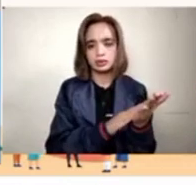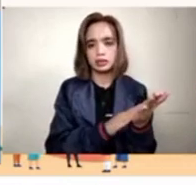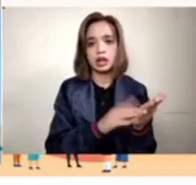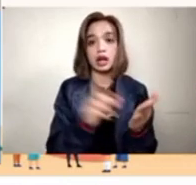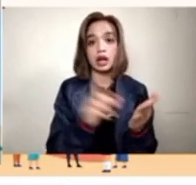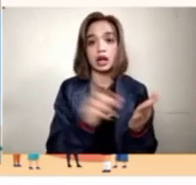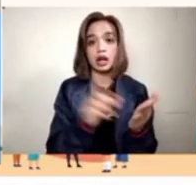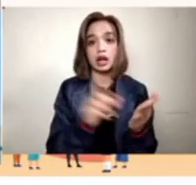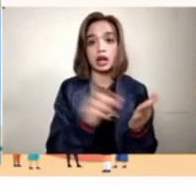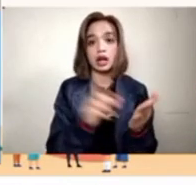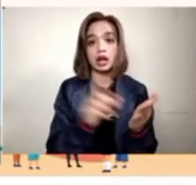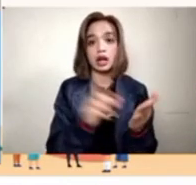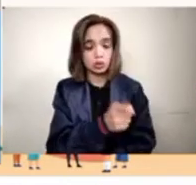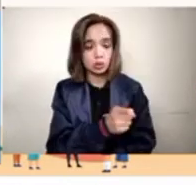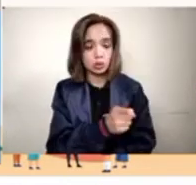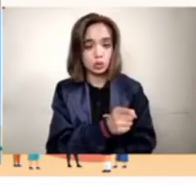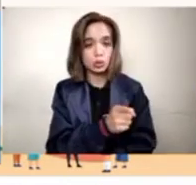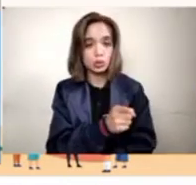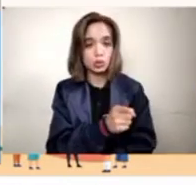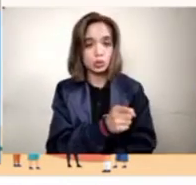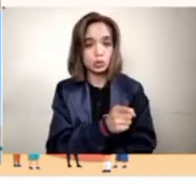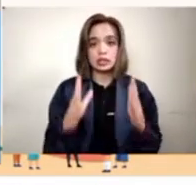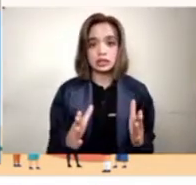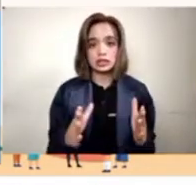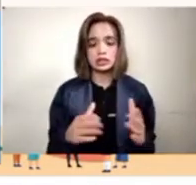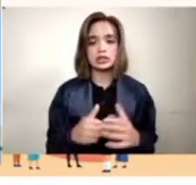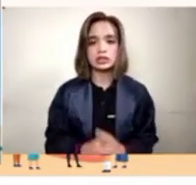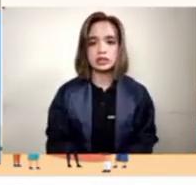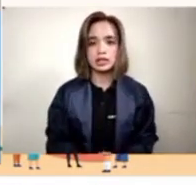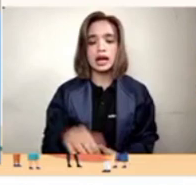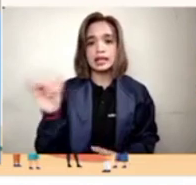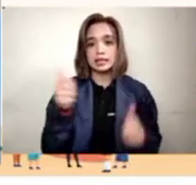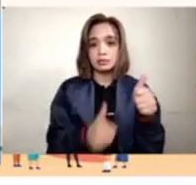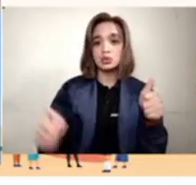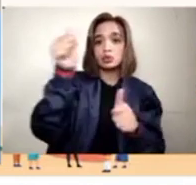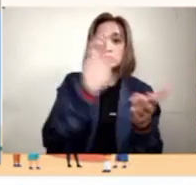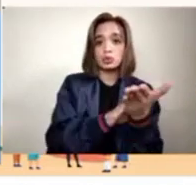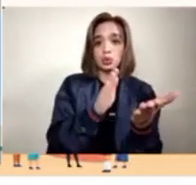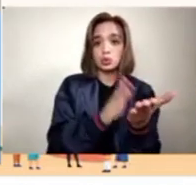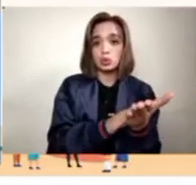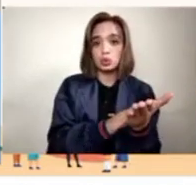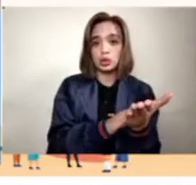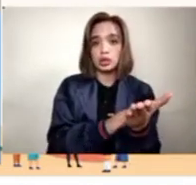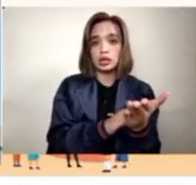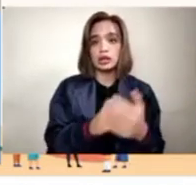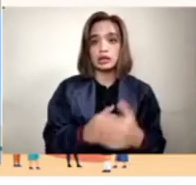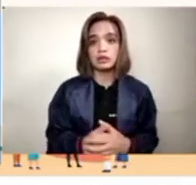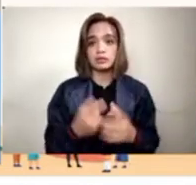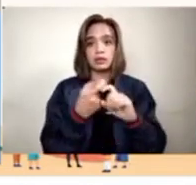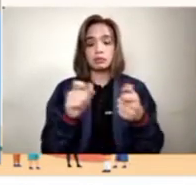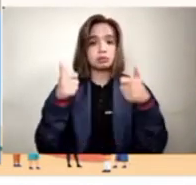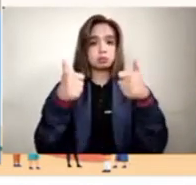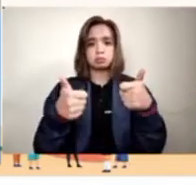administration career lines. This is to ensure that the specialized teachers and MTs and school heads